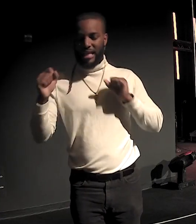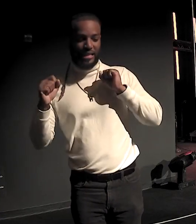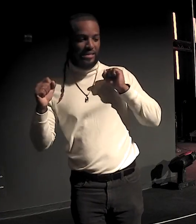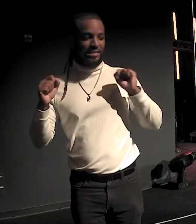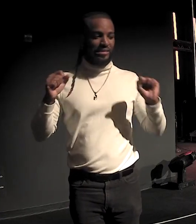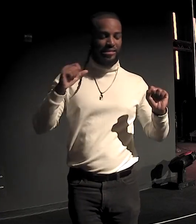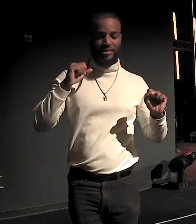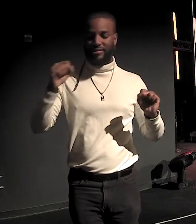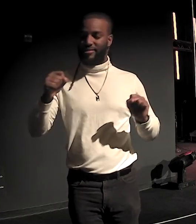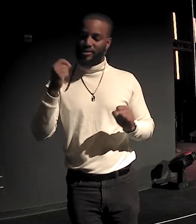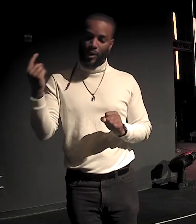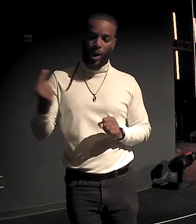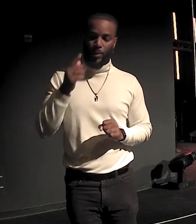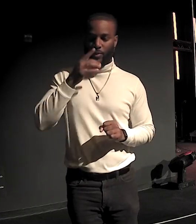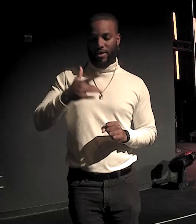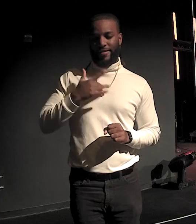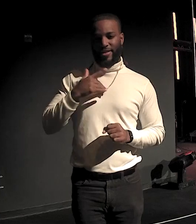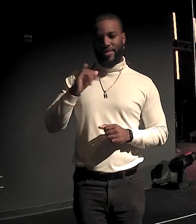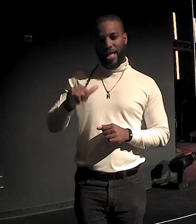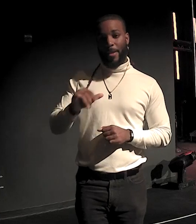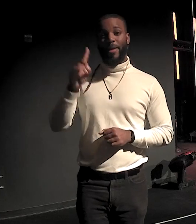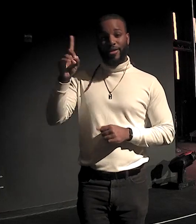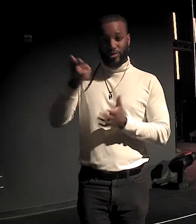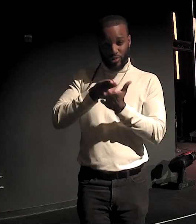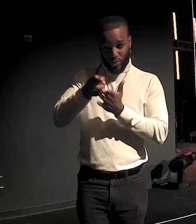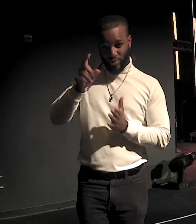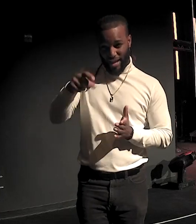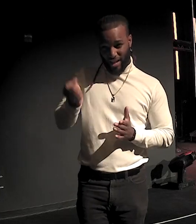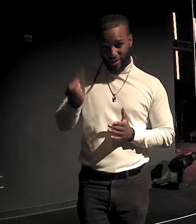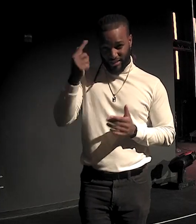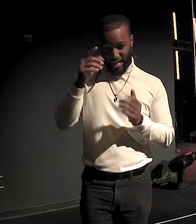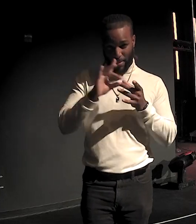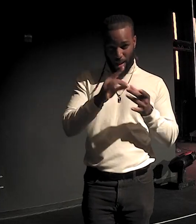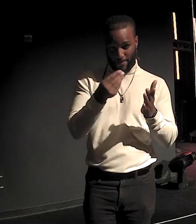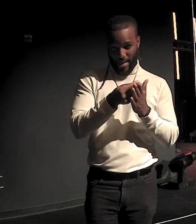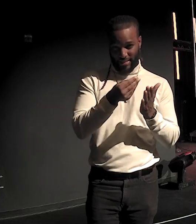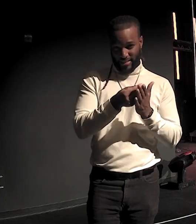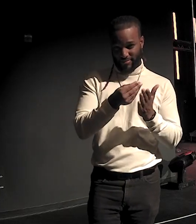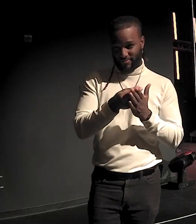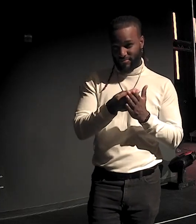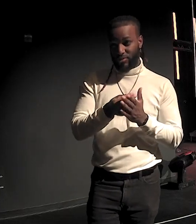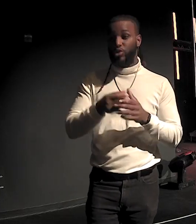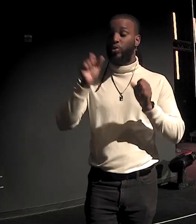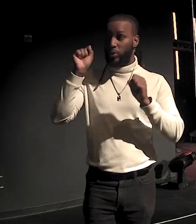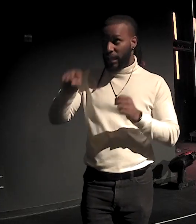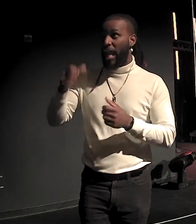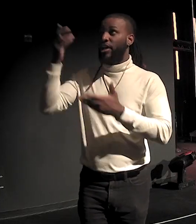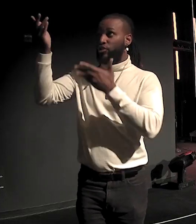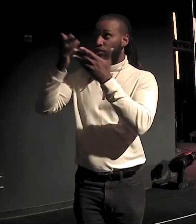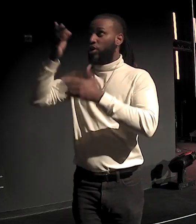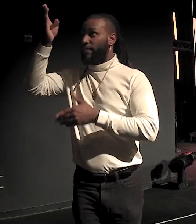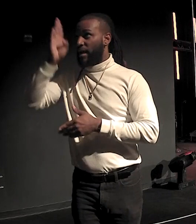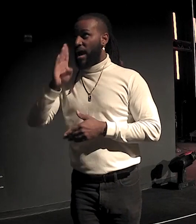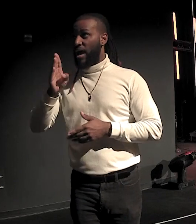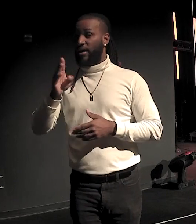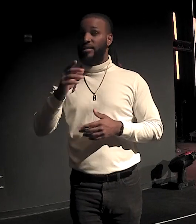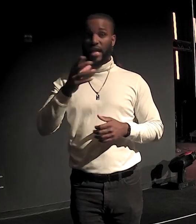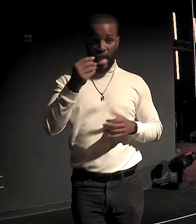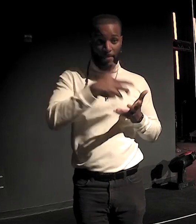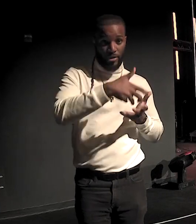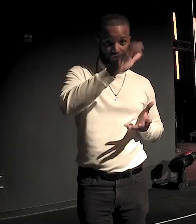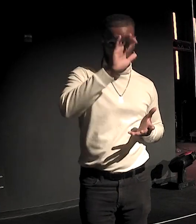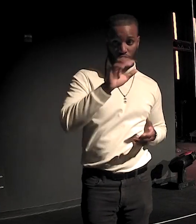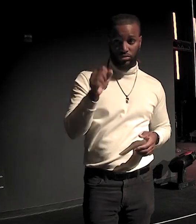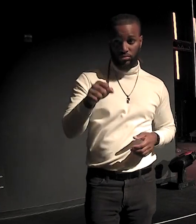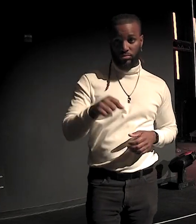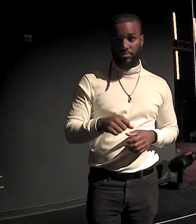two masters. But here's a truth you have to understand about money. You can serve God and have money, but